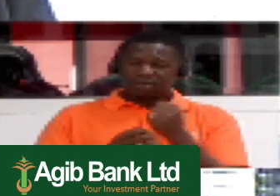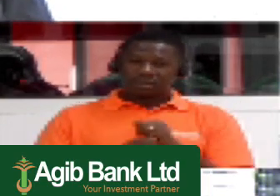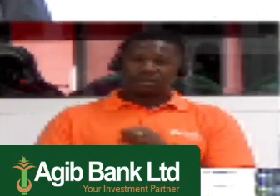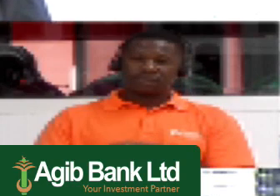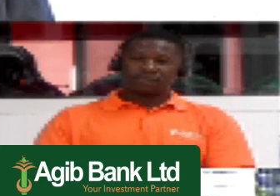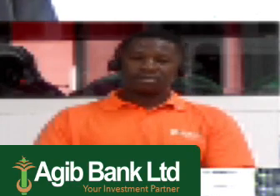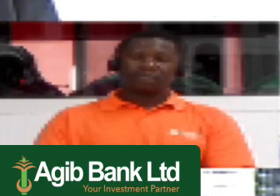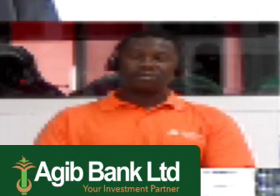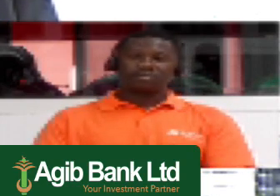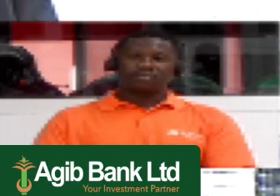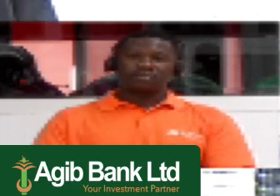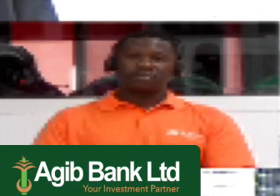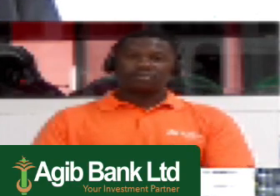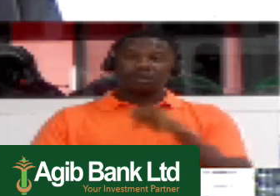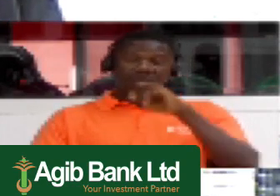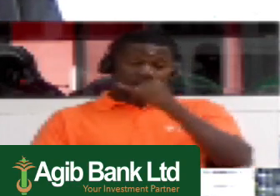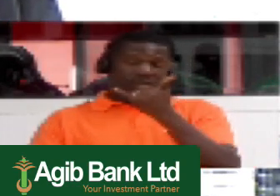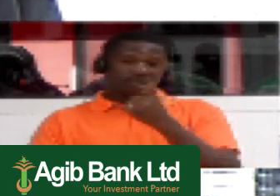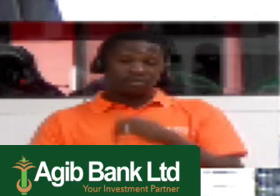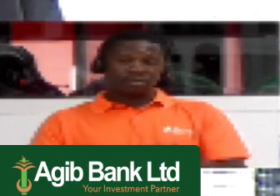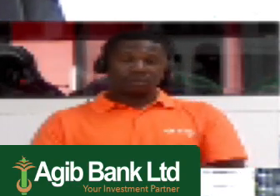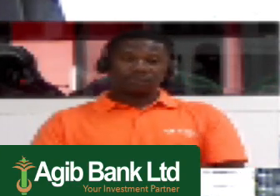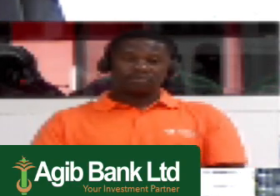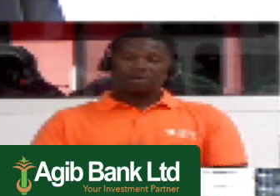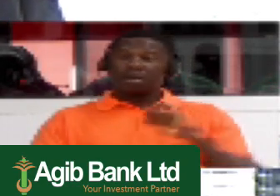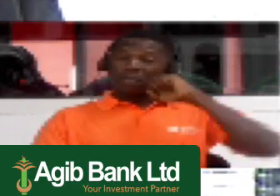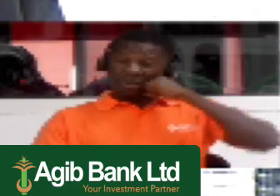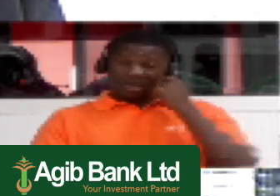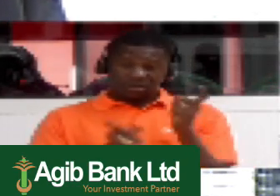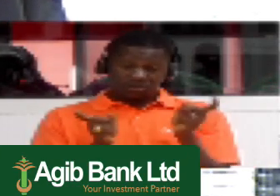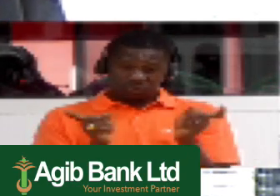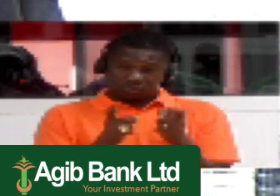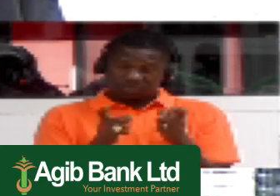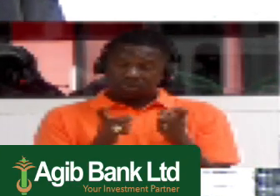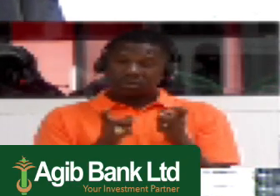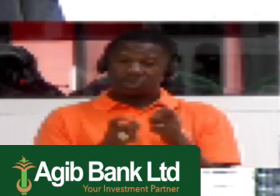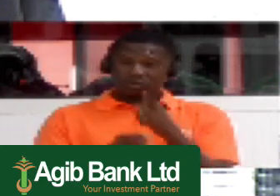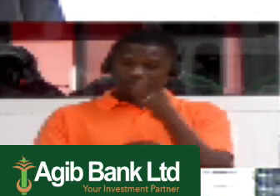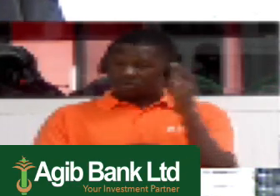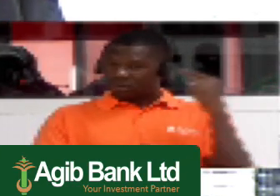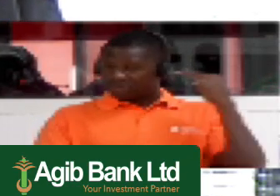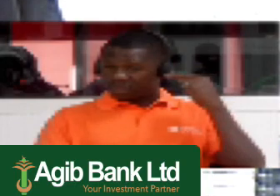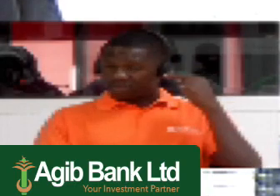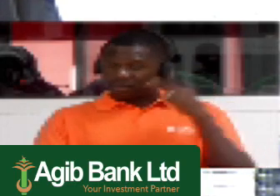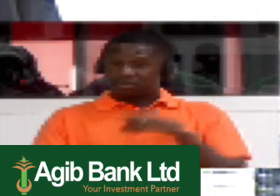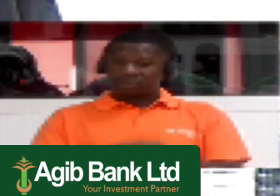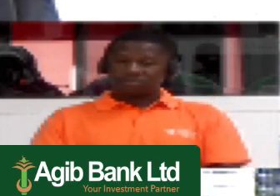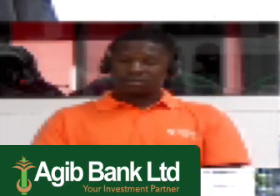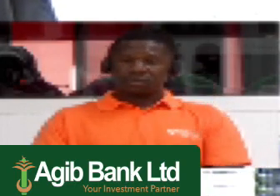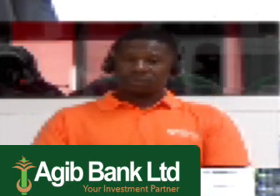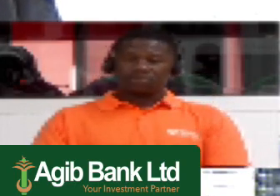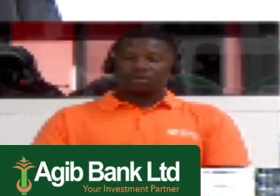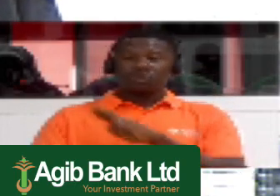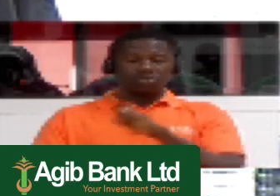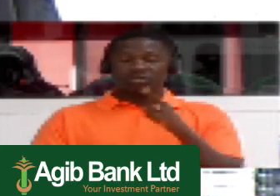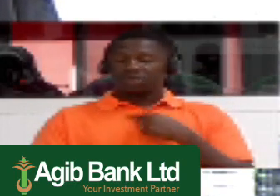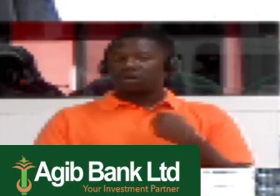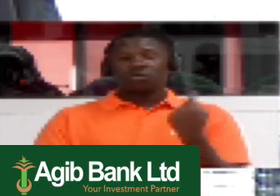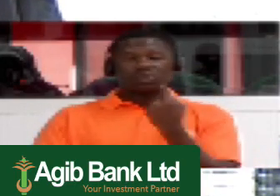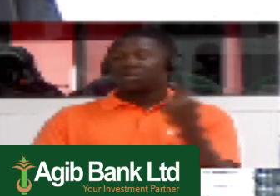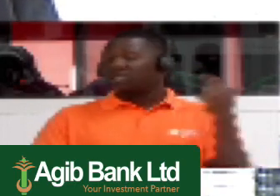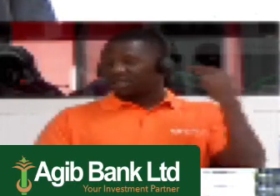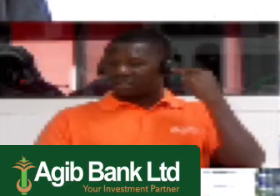Ade. Yes. Black scorpions. Black scorpions. For fananto, yo fanan moile bang. No, ngamwe black black. No.